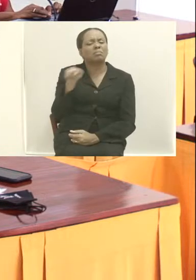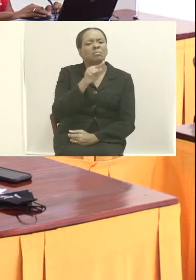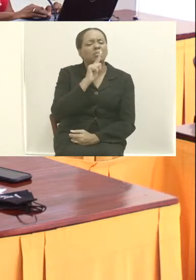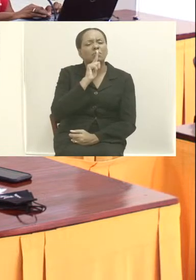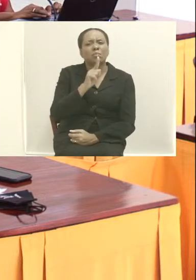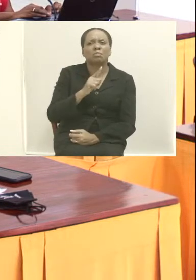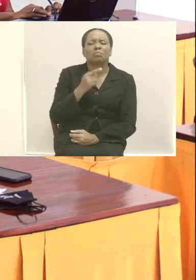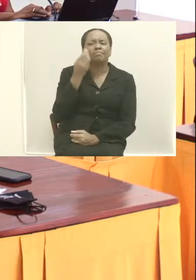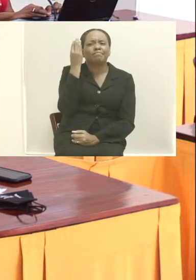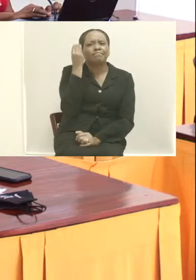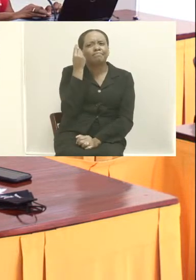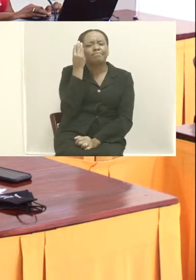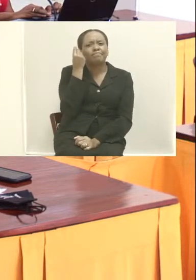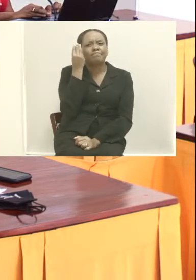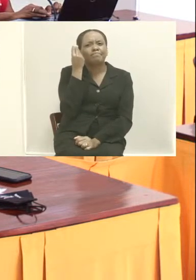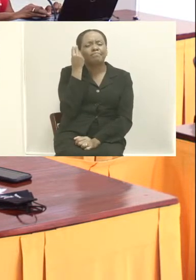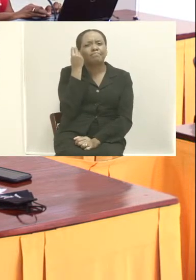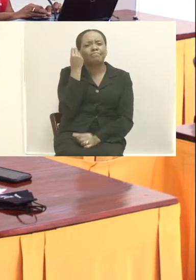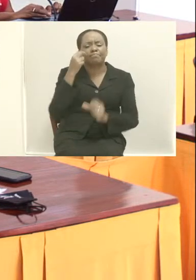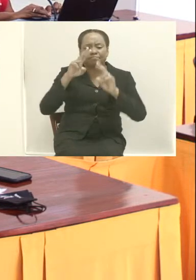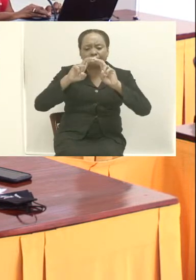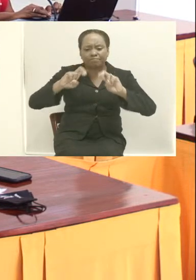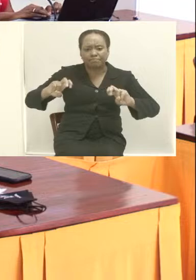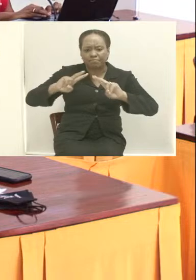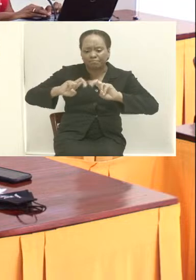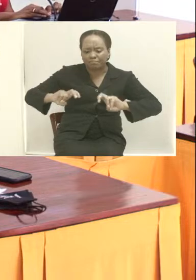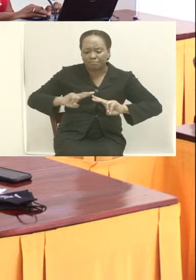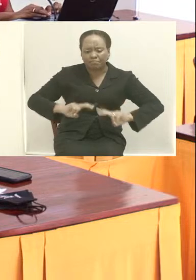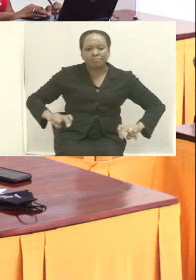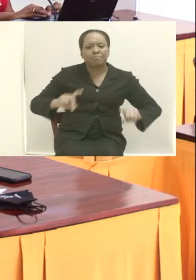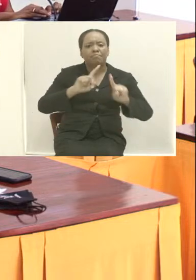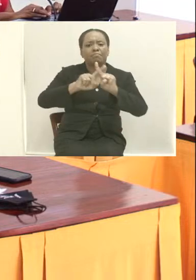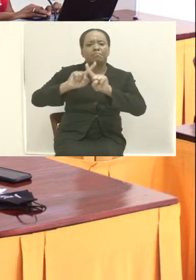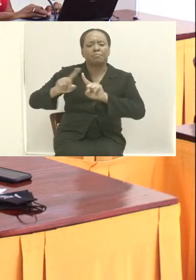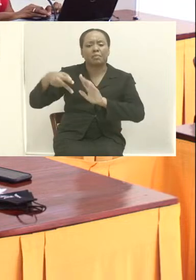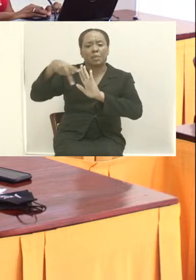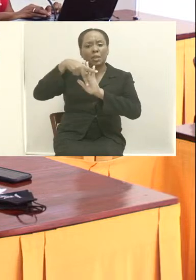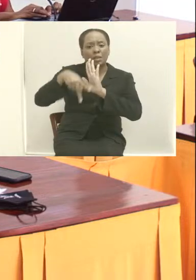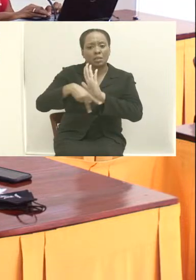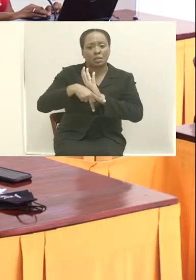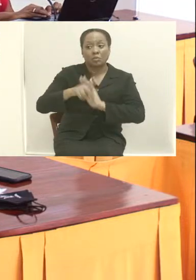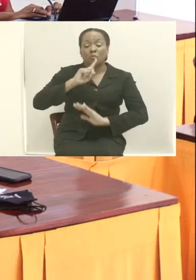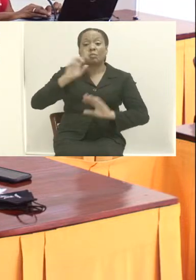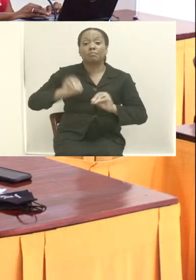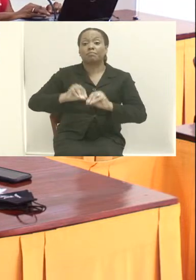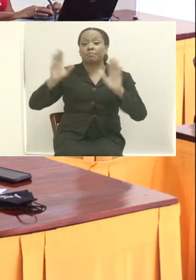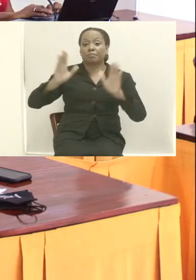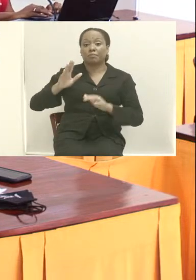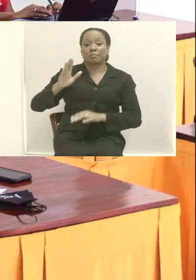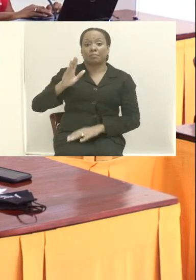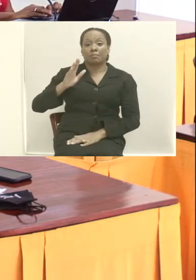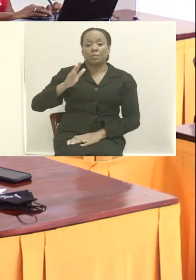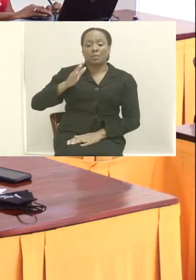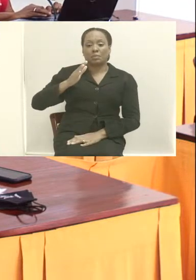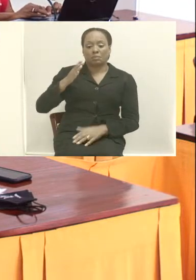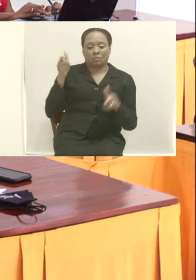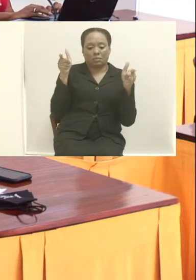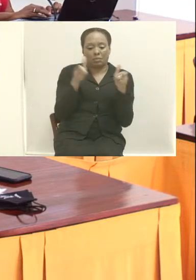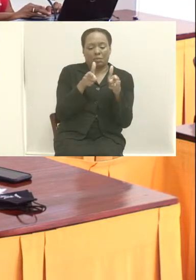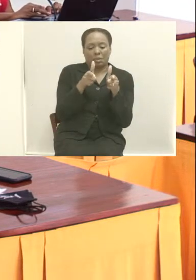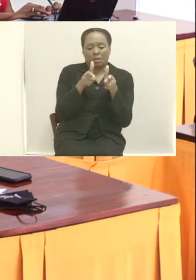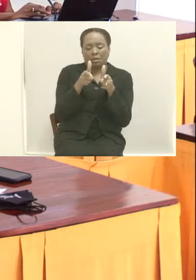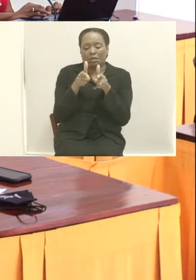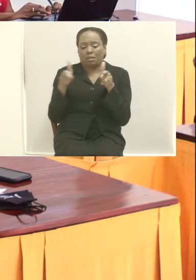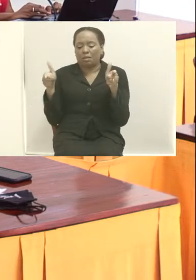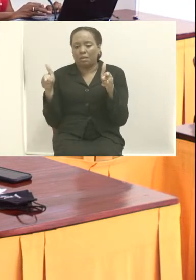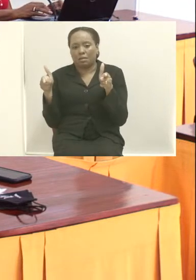departments, ma'am, and look at the policy architecture involved, it is clear that the well-being of micro, small, and medium